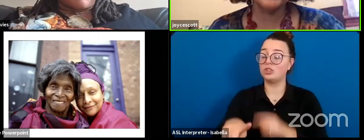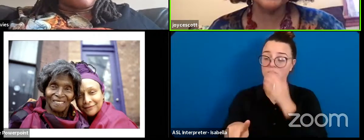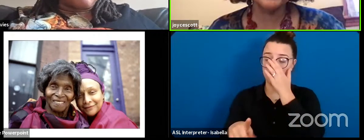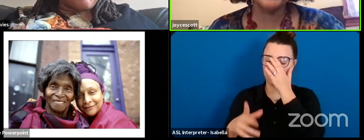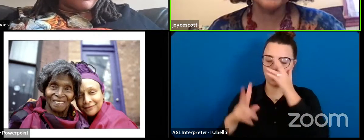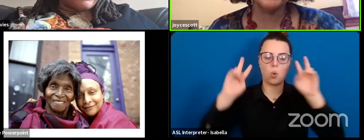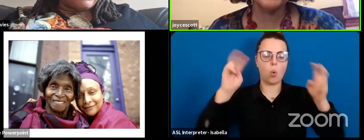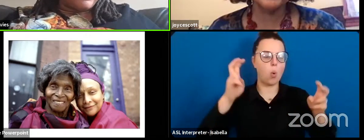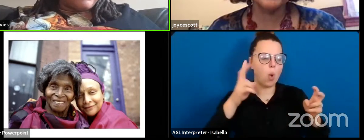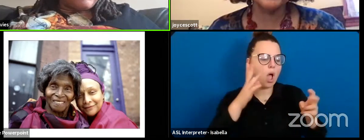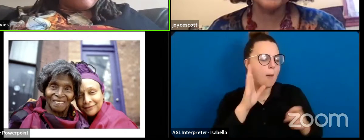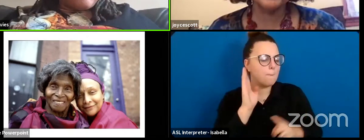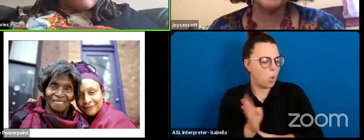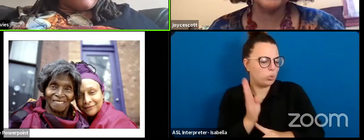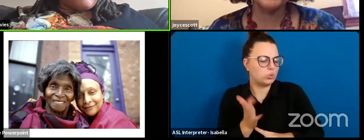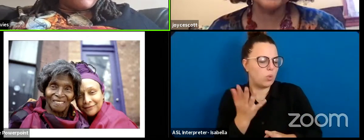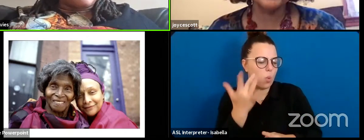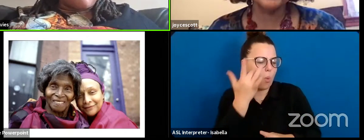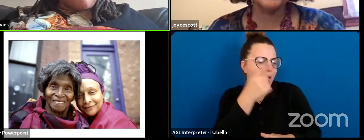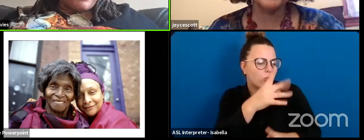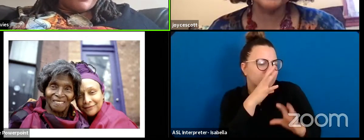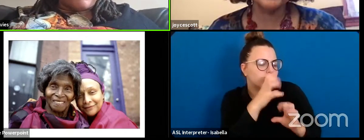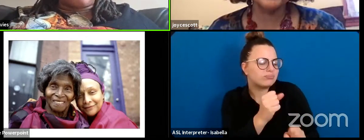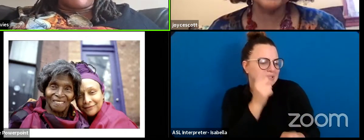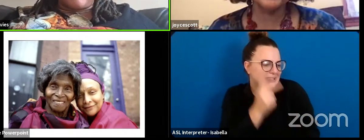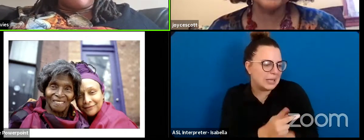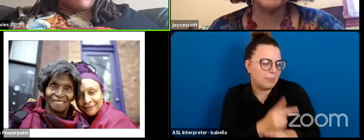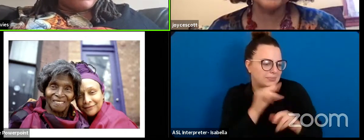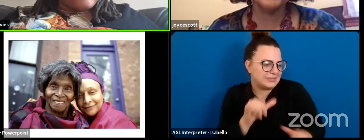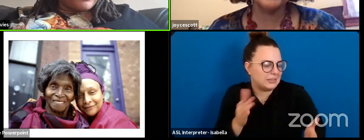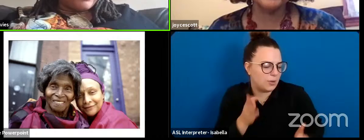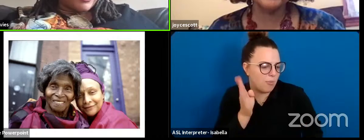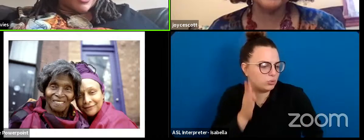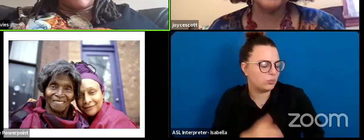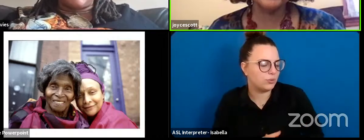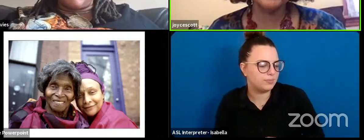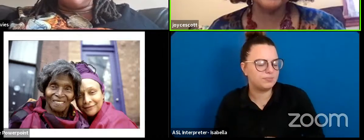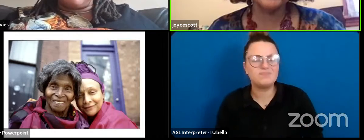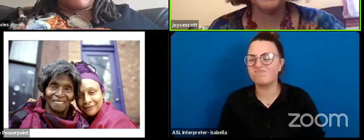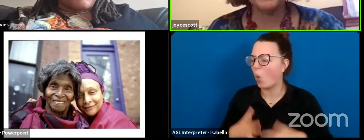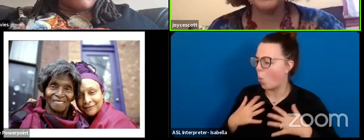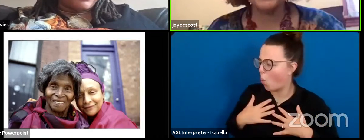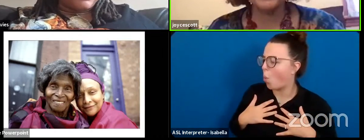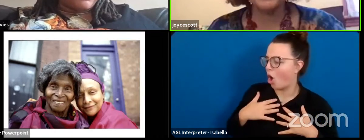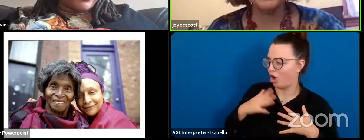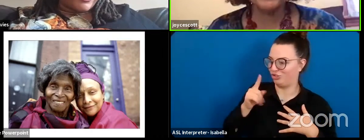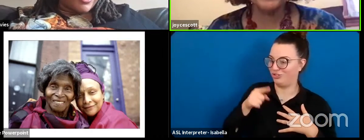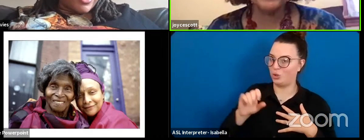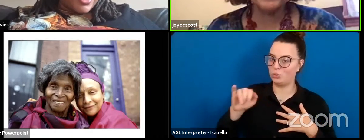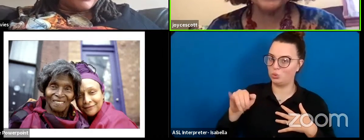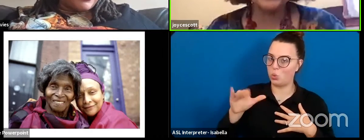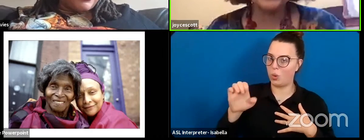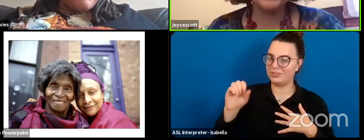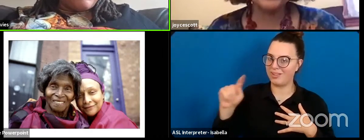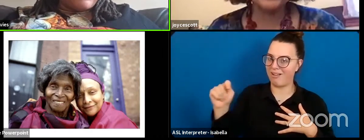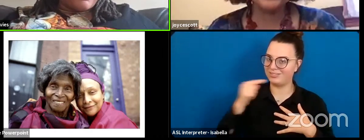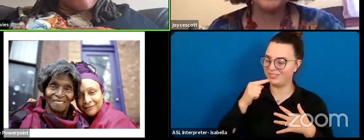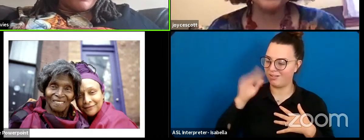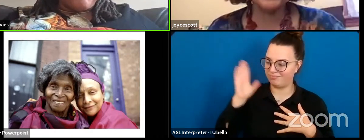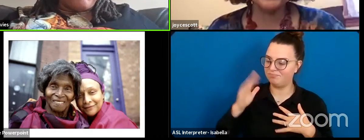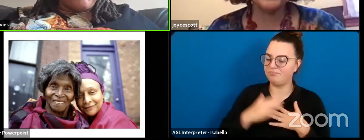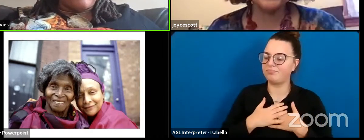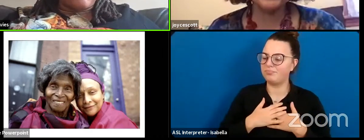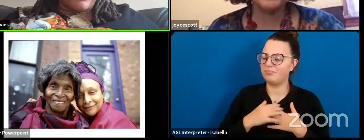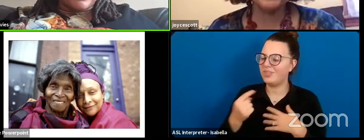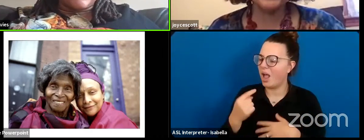very much Baltimorean. Well, you know, it has a real history. I love East Coast history. I love that